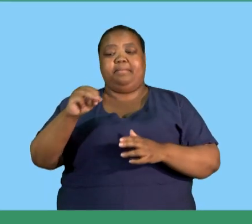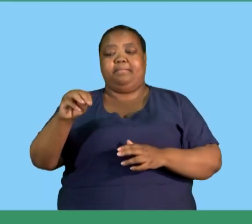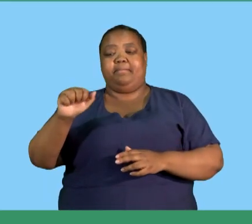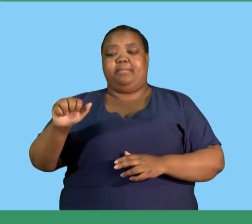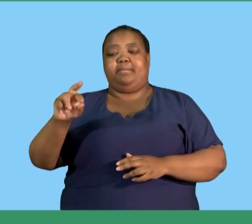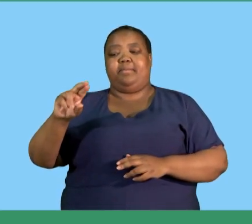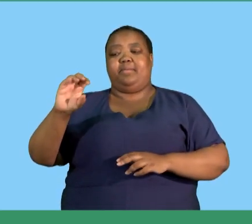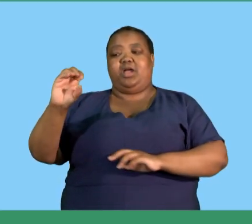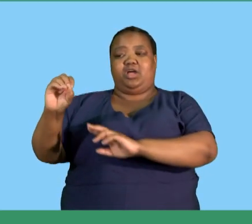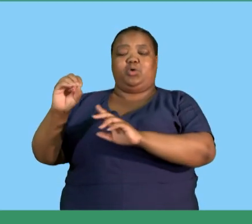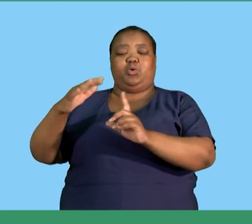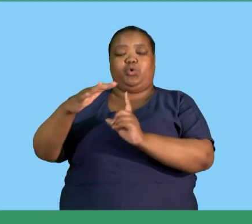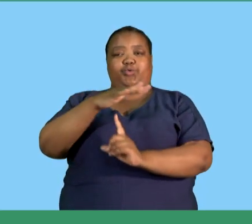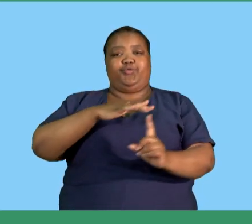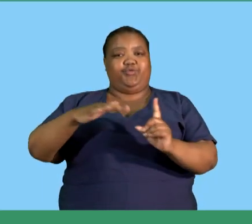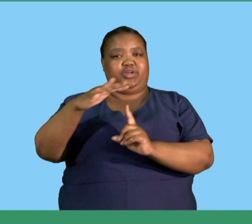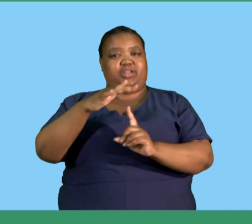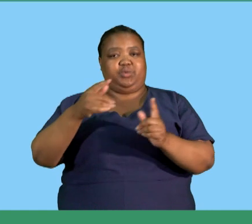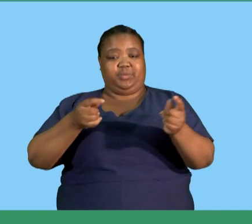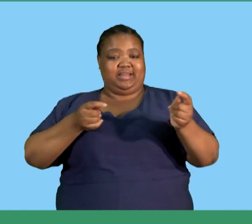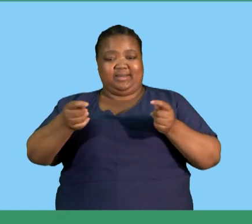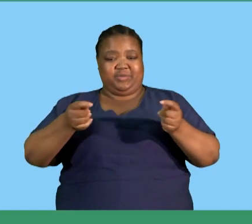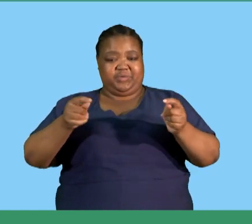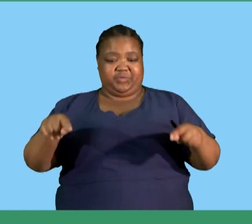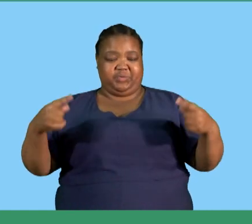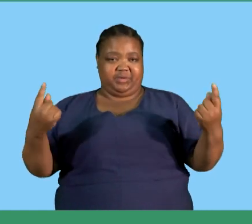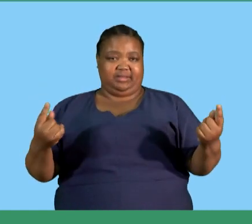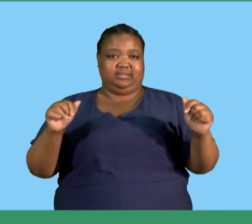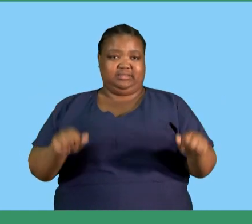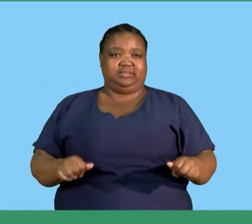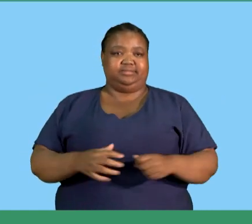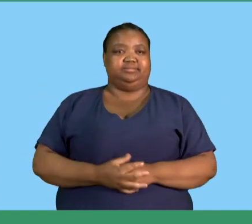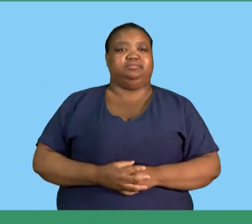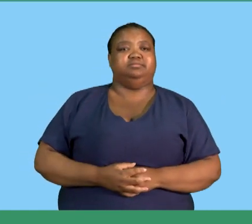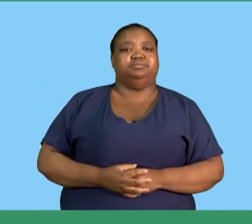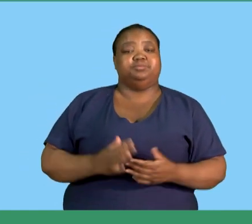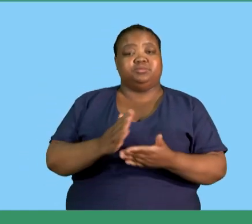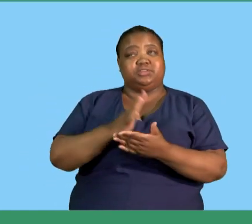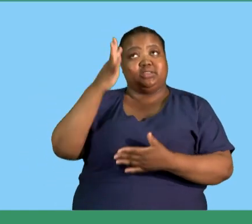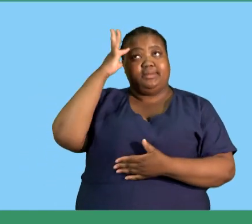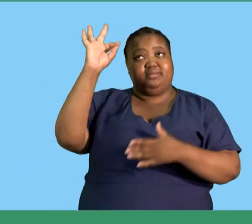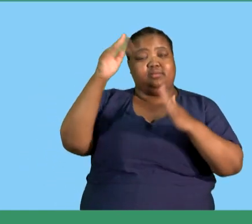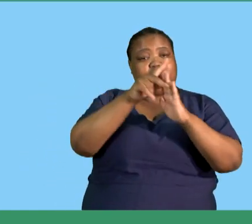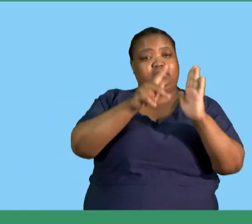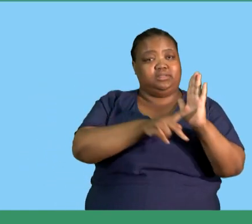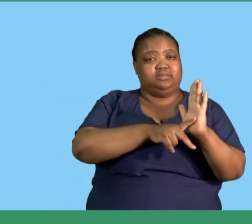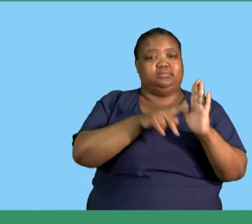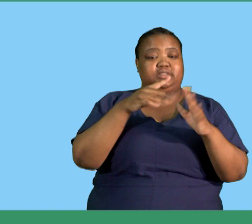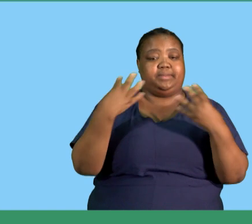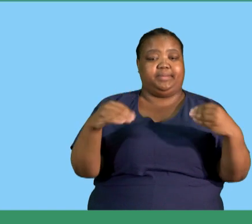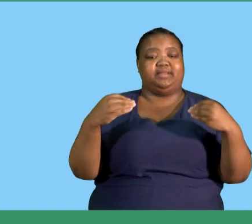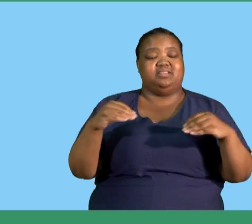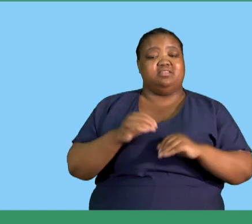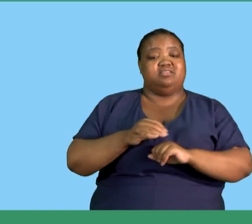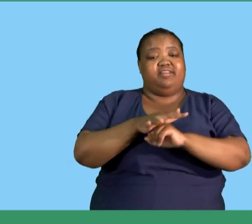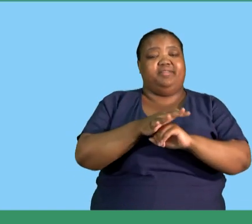we remember this when we are doing this particular topic. So PESTLE, political, it says here some government policies may